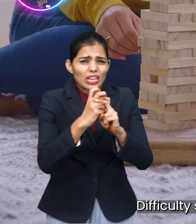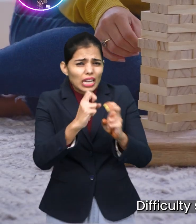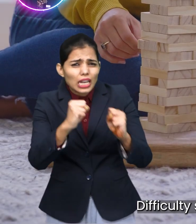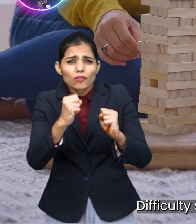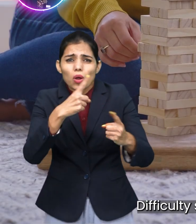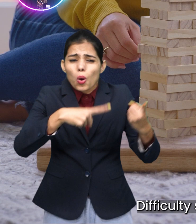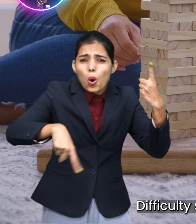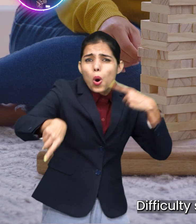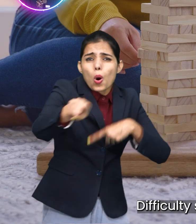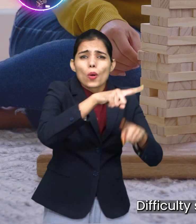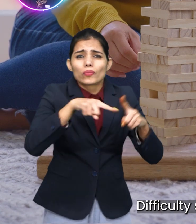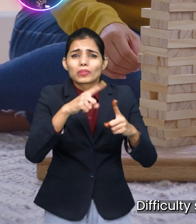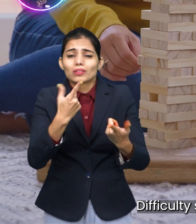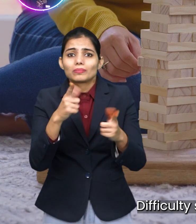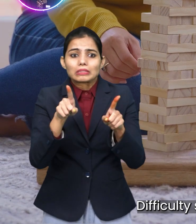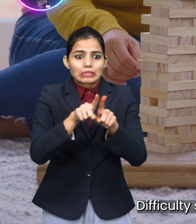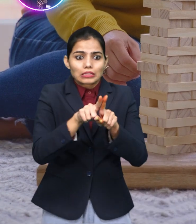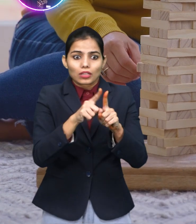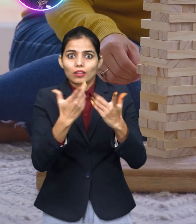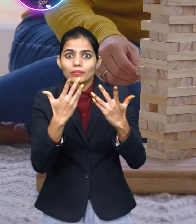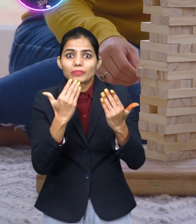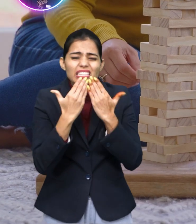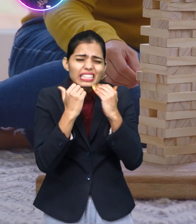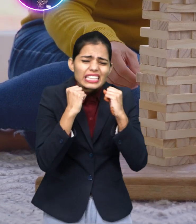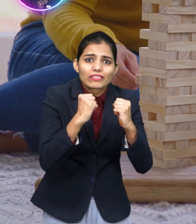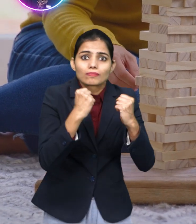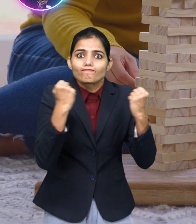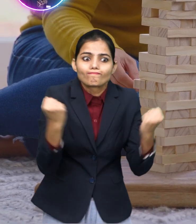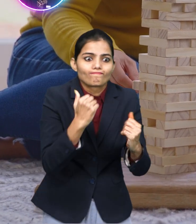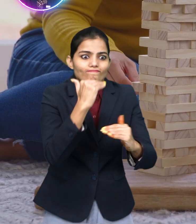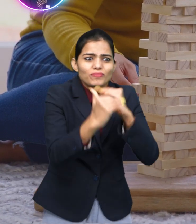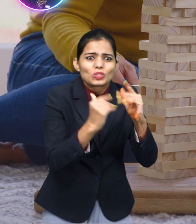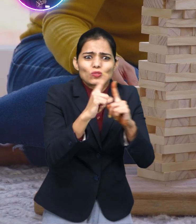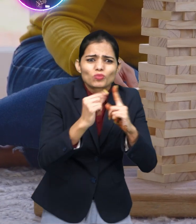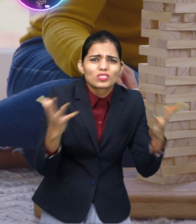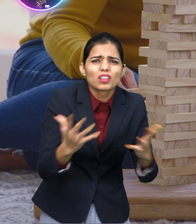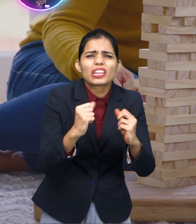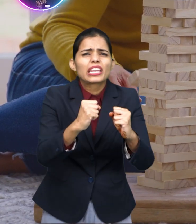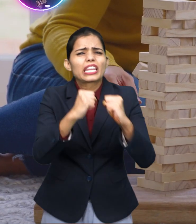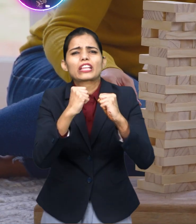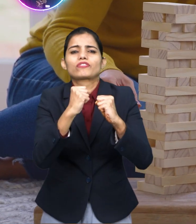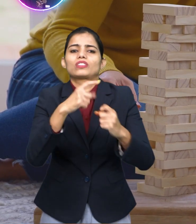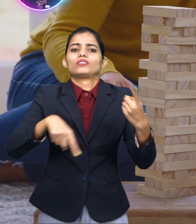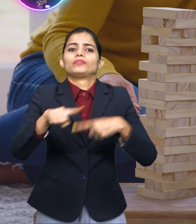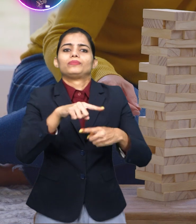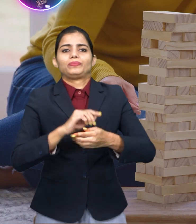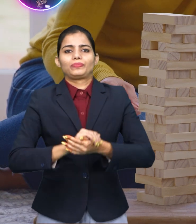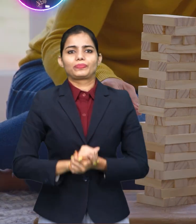Difficulty sustaining attention in task or play activities.